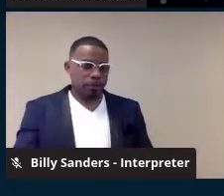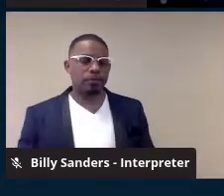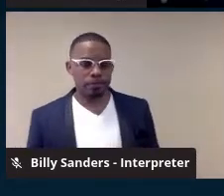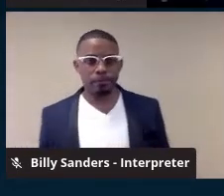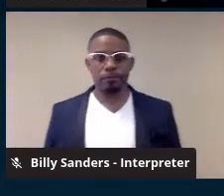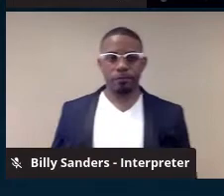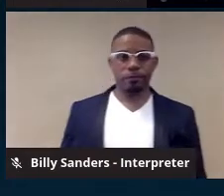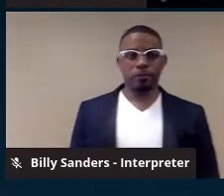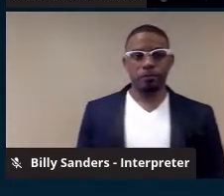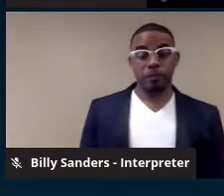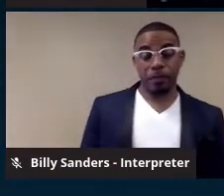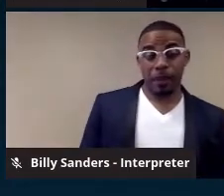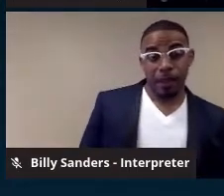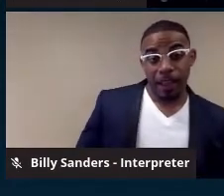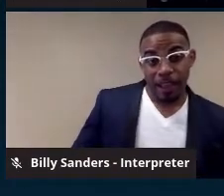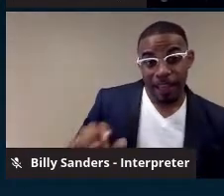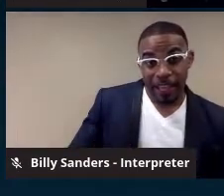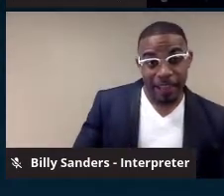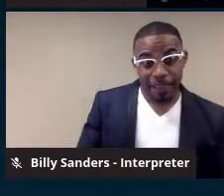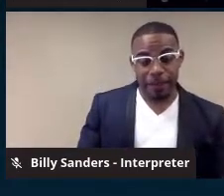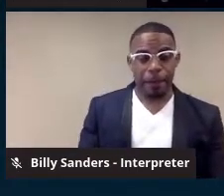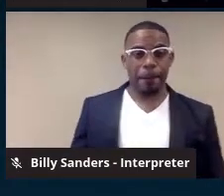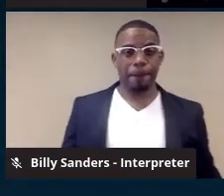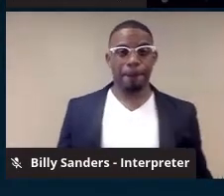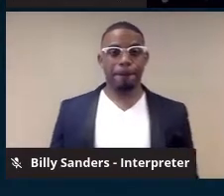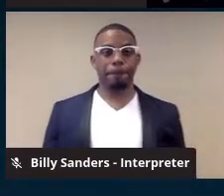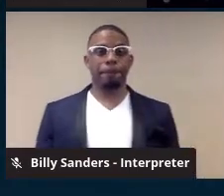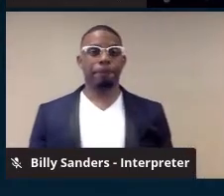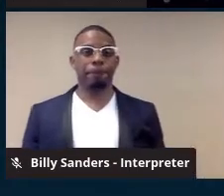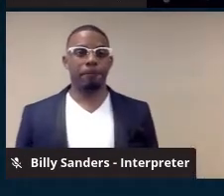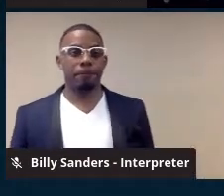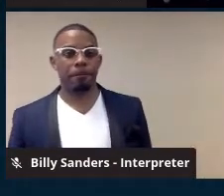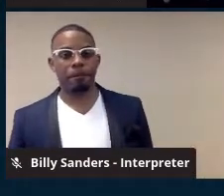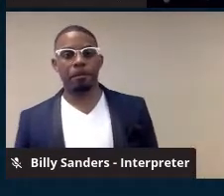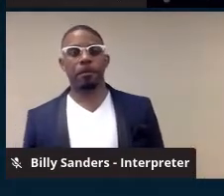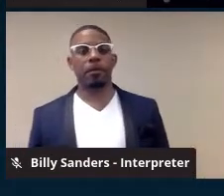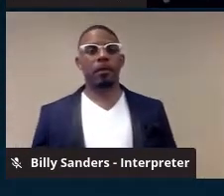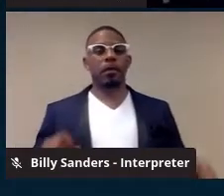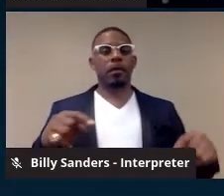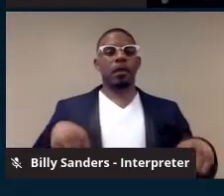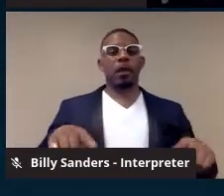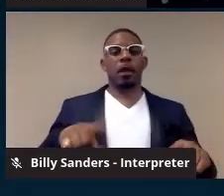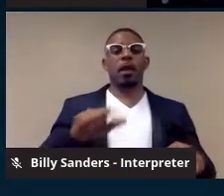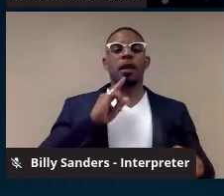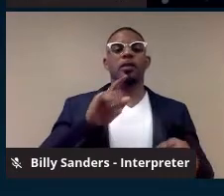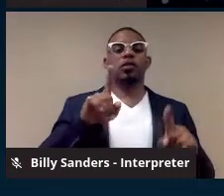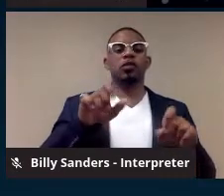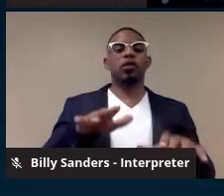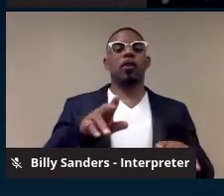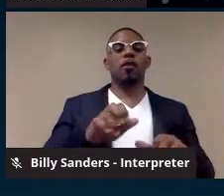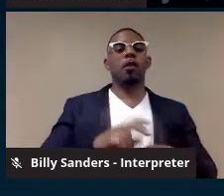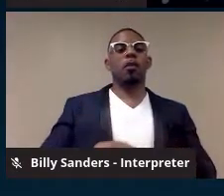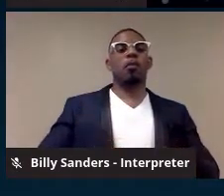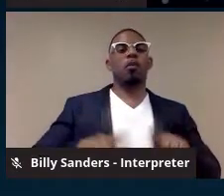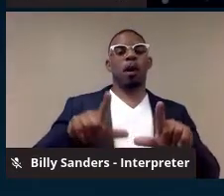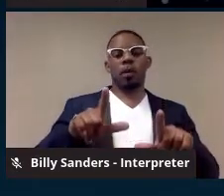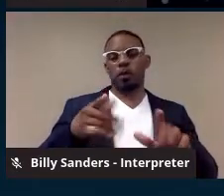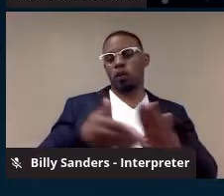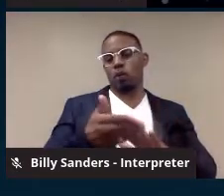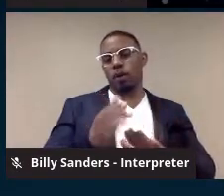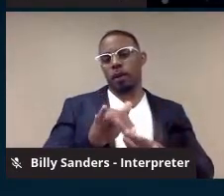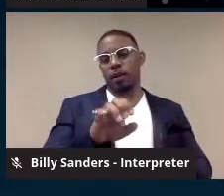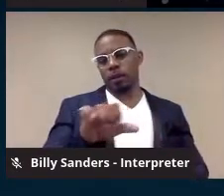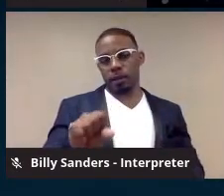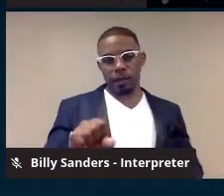works. So this then pops in this component, which is a survey prompt. And when we run the app, you'll see it. It's got